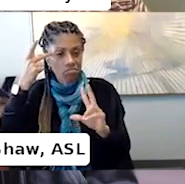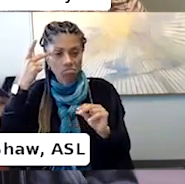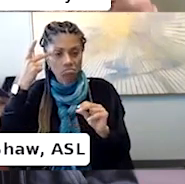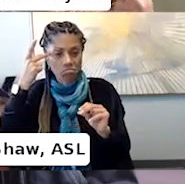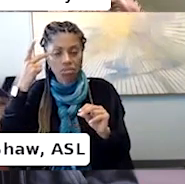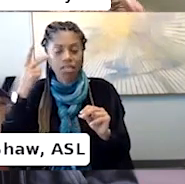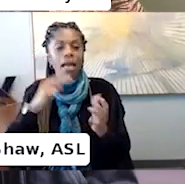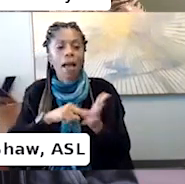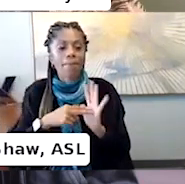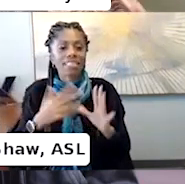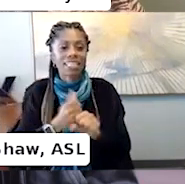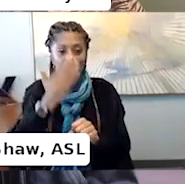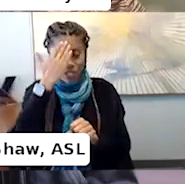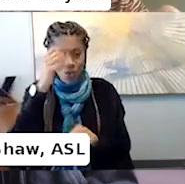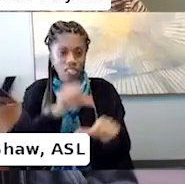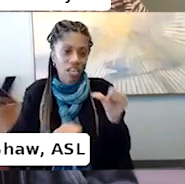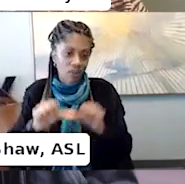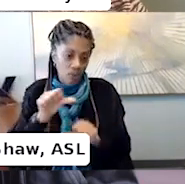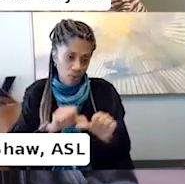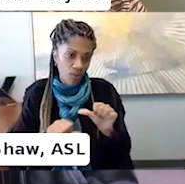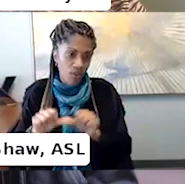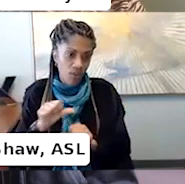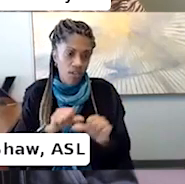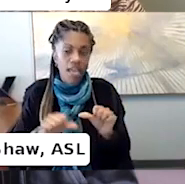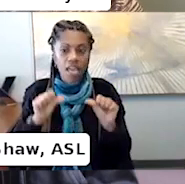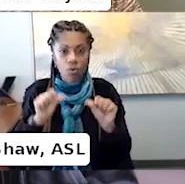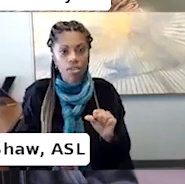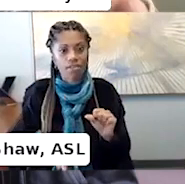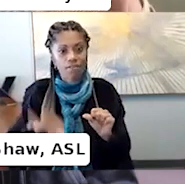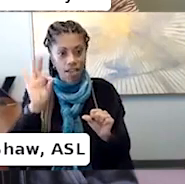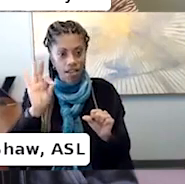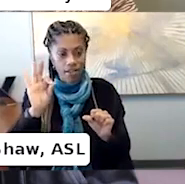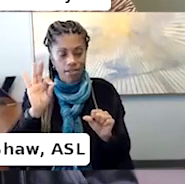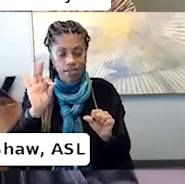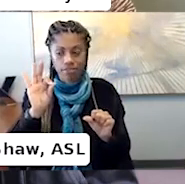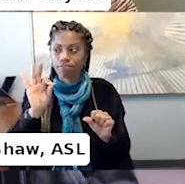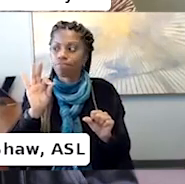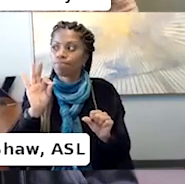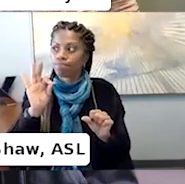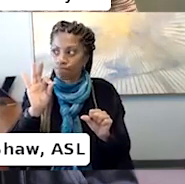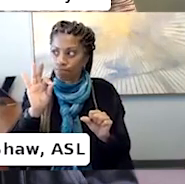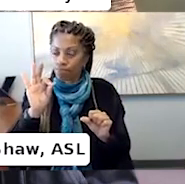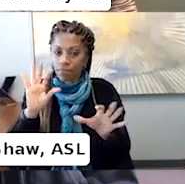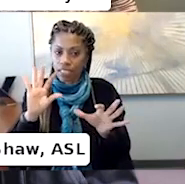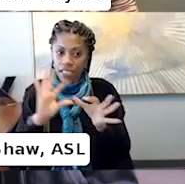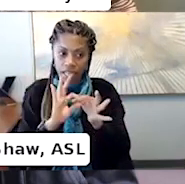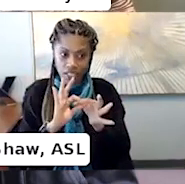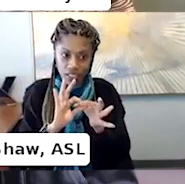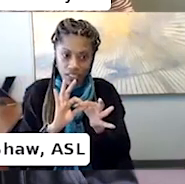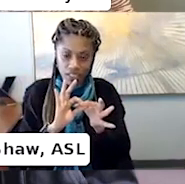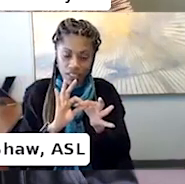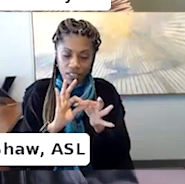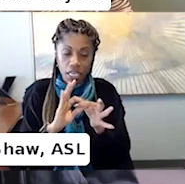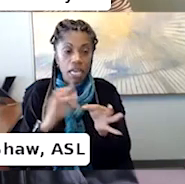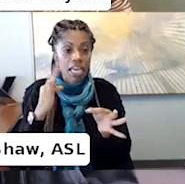each other. And it's really important to understand that we can find connections with people that on paper, it may look like we wouldn't